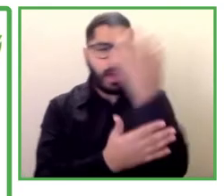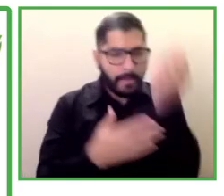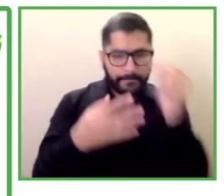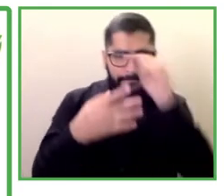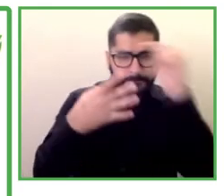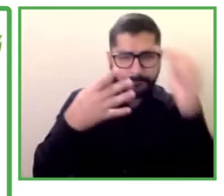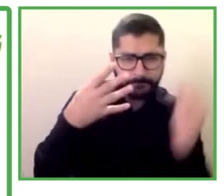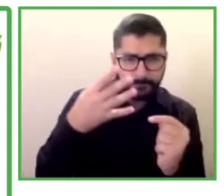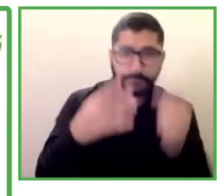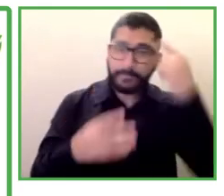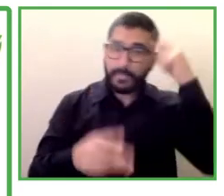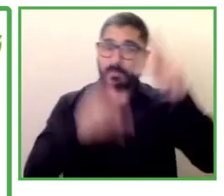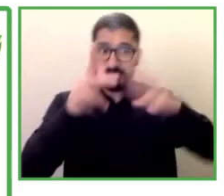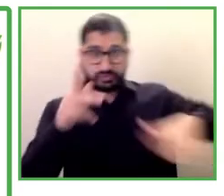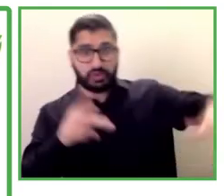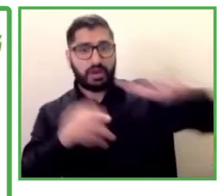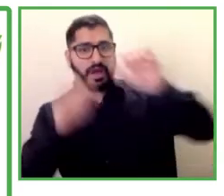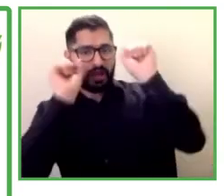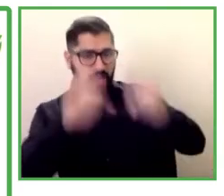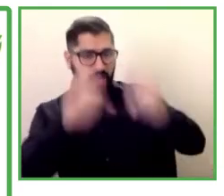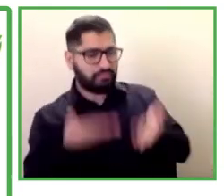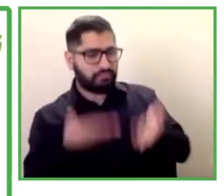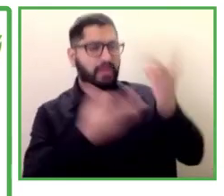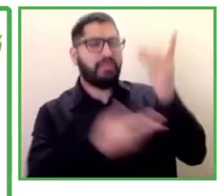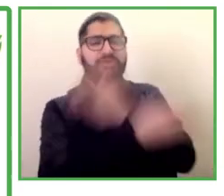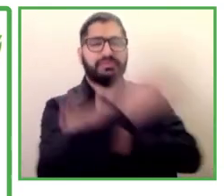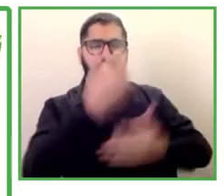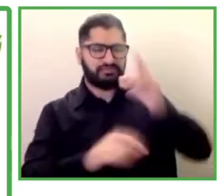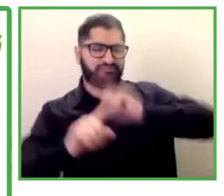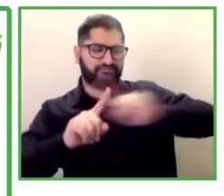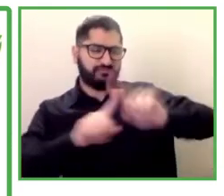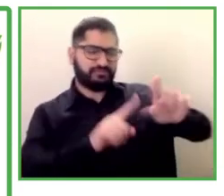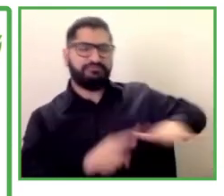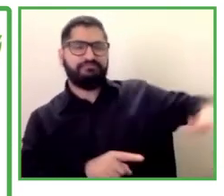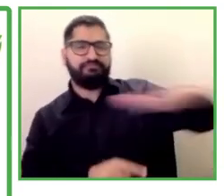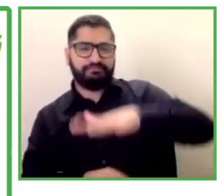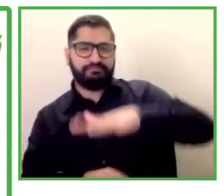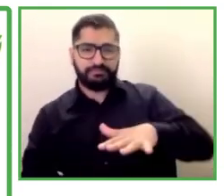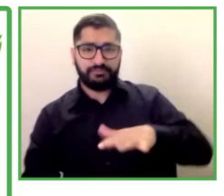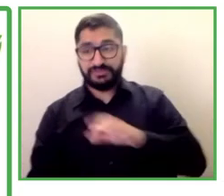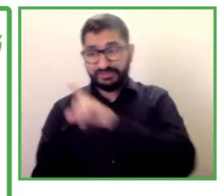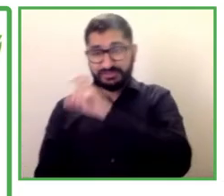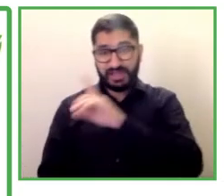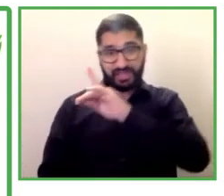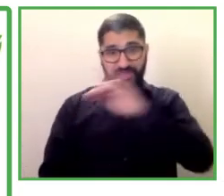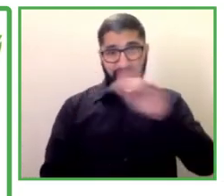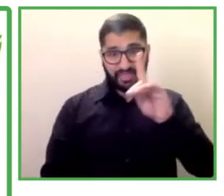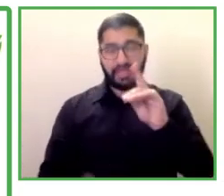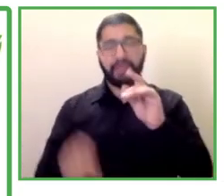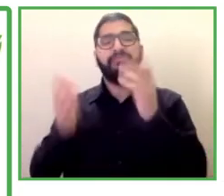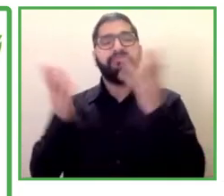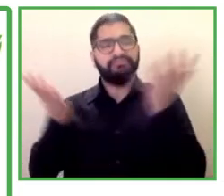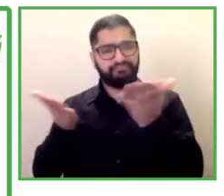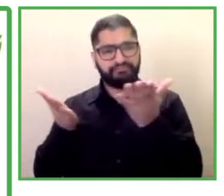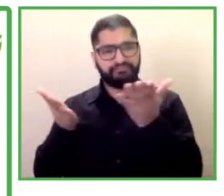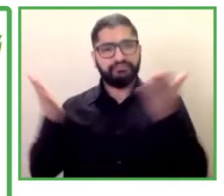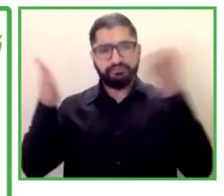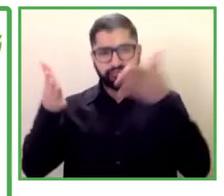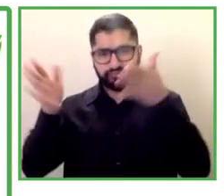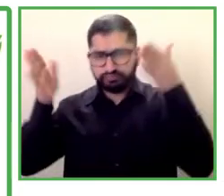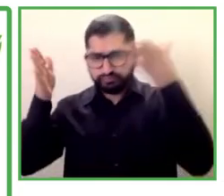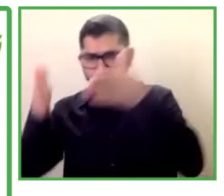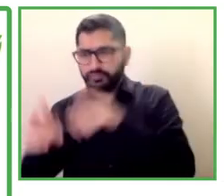SEED works with leading intermediary organizations whose members are state and local